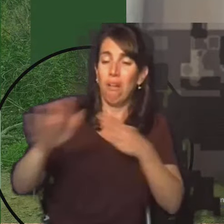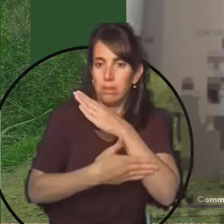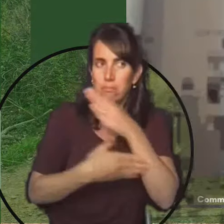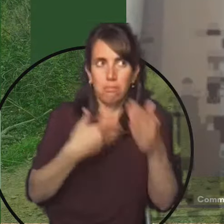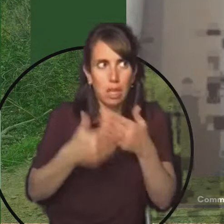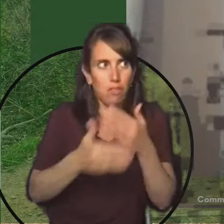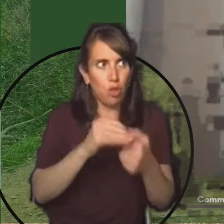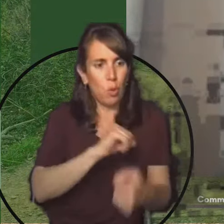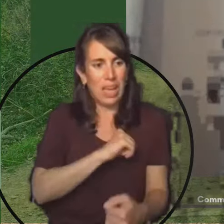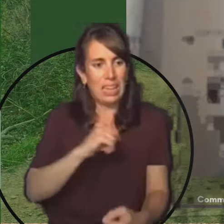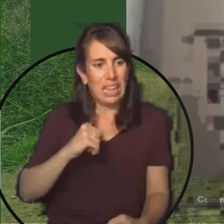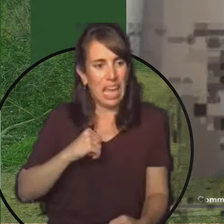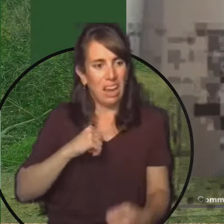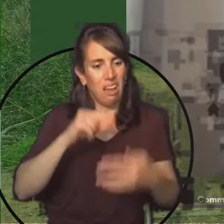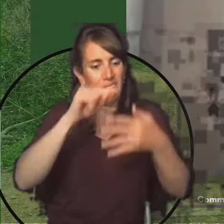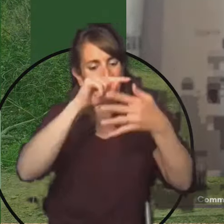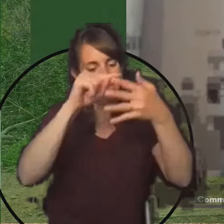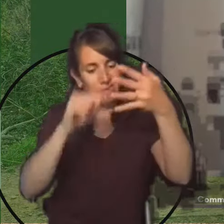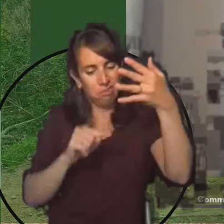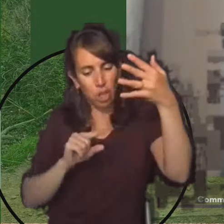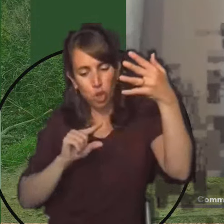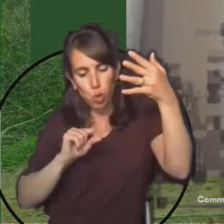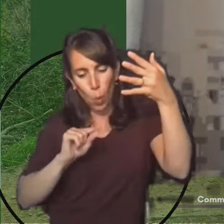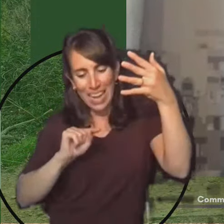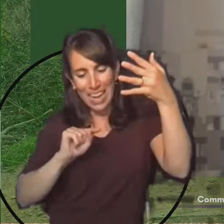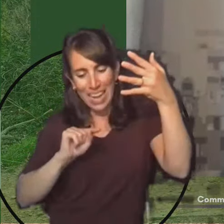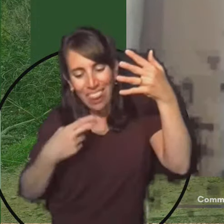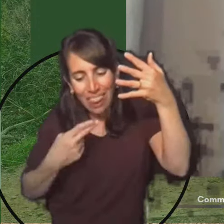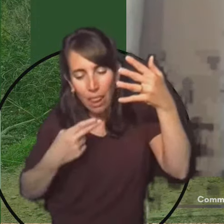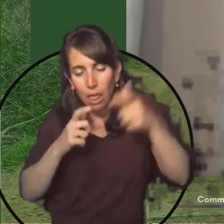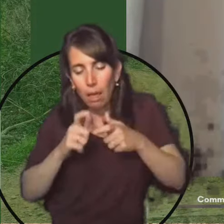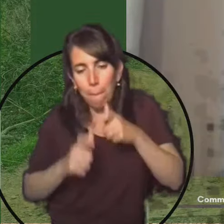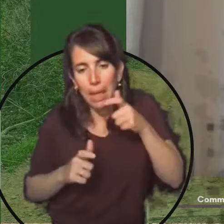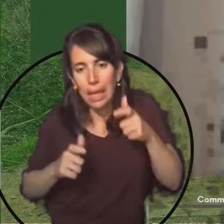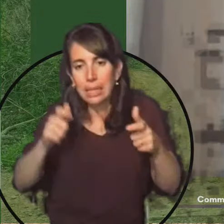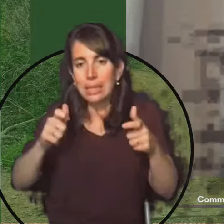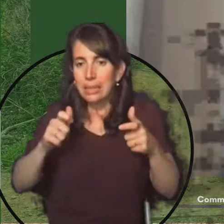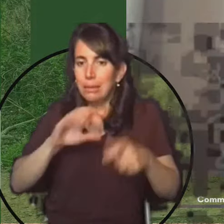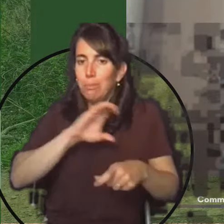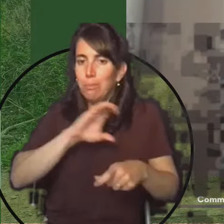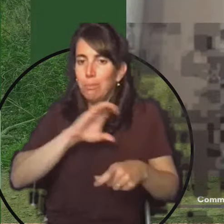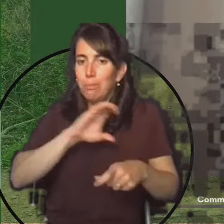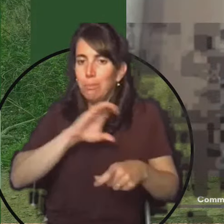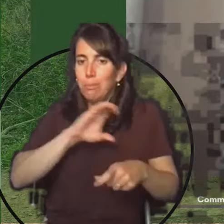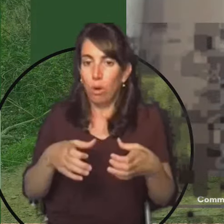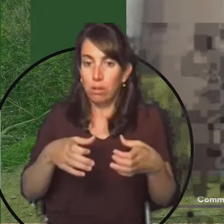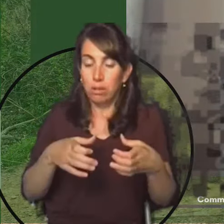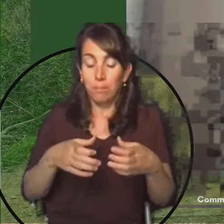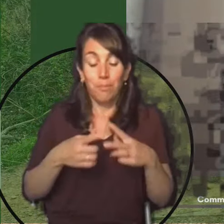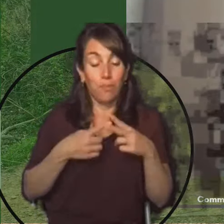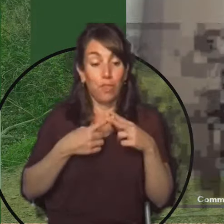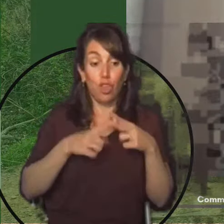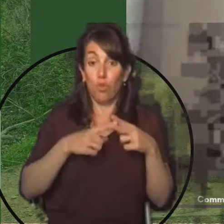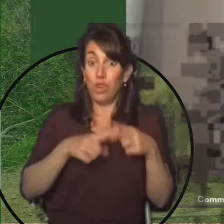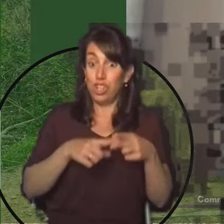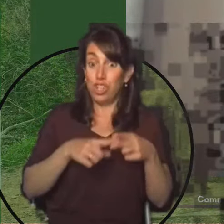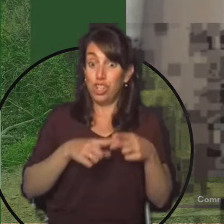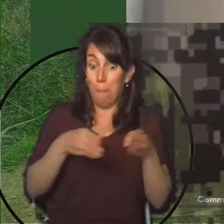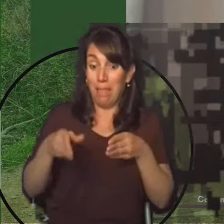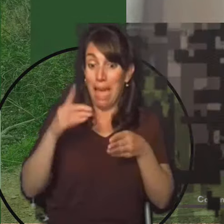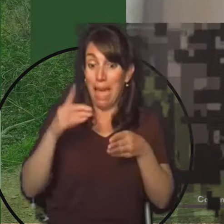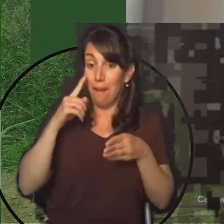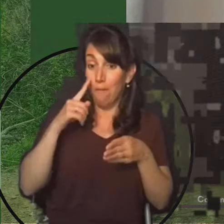country. Originally, in its original iterations, the building of Cop City was supposed